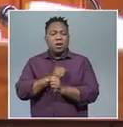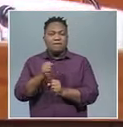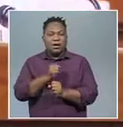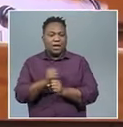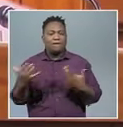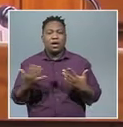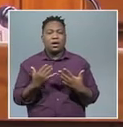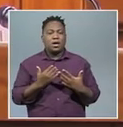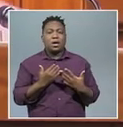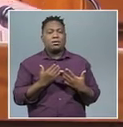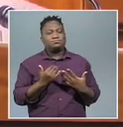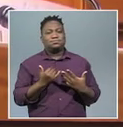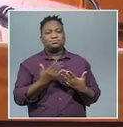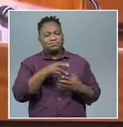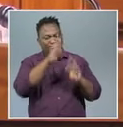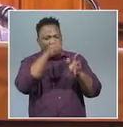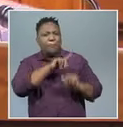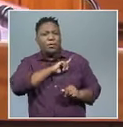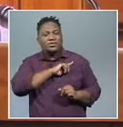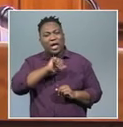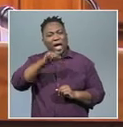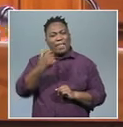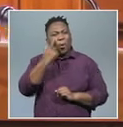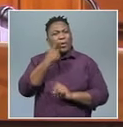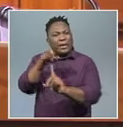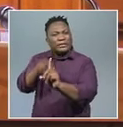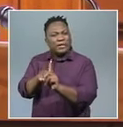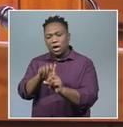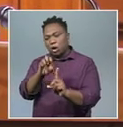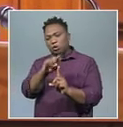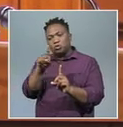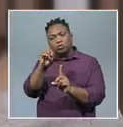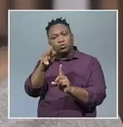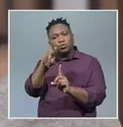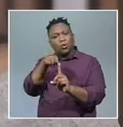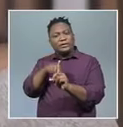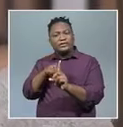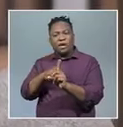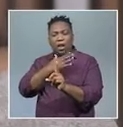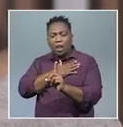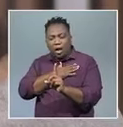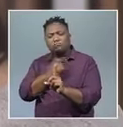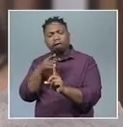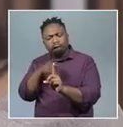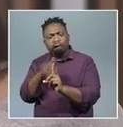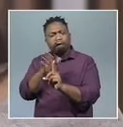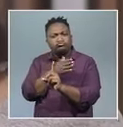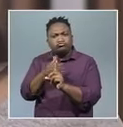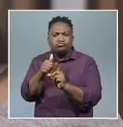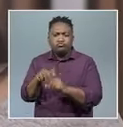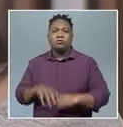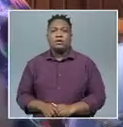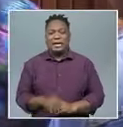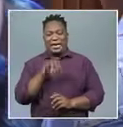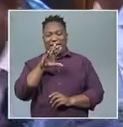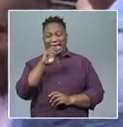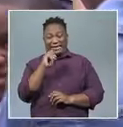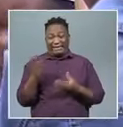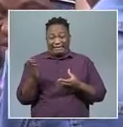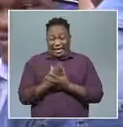first witness Cheryl Zondi. Pastor Timothy Omotosho and his co-accused are facing more than 90